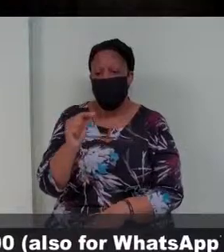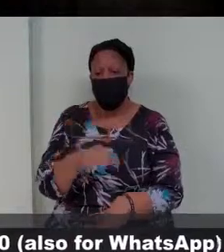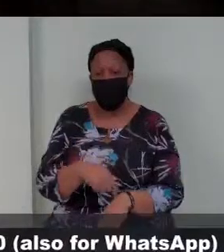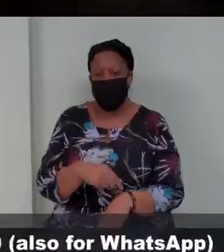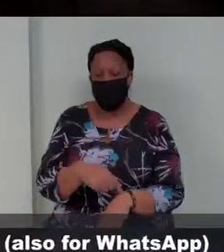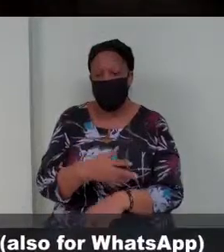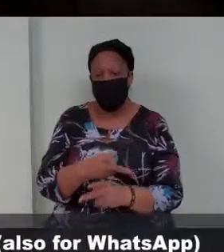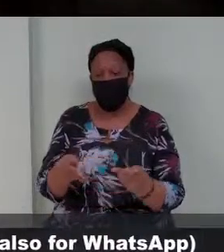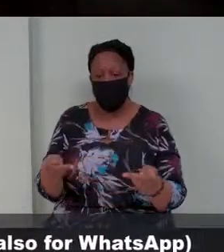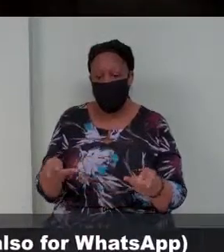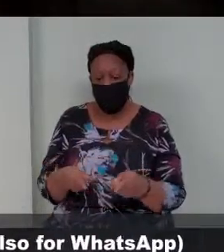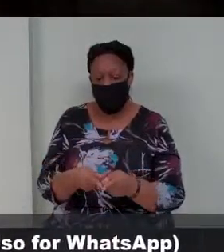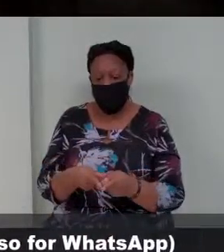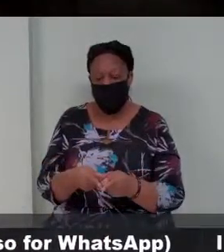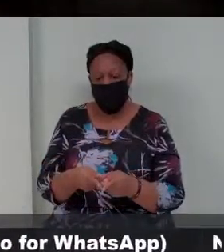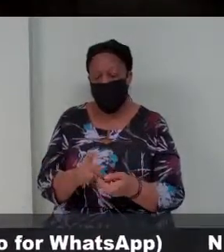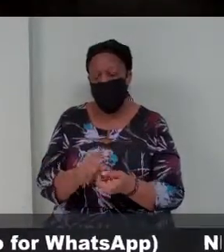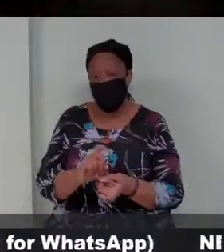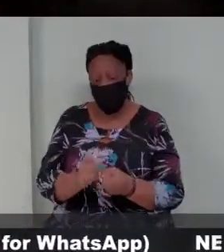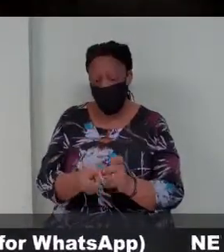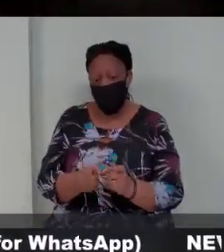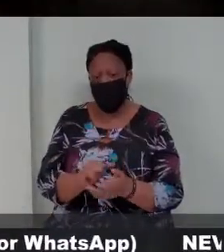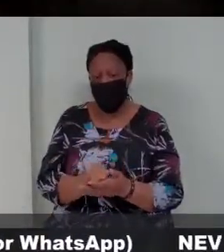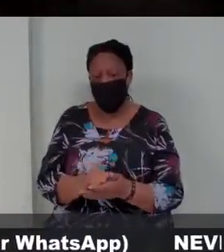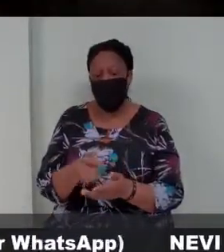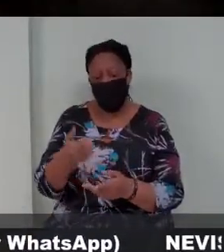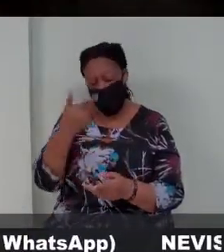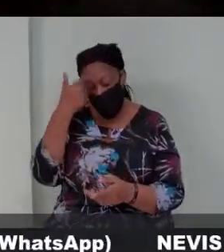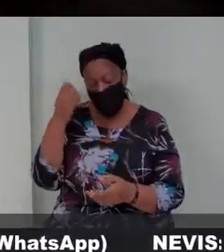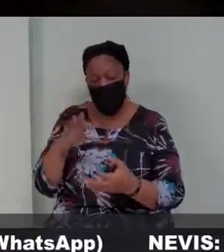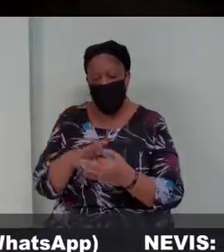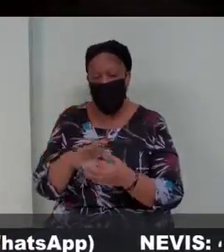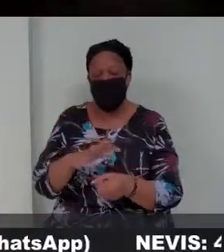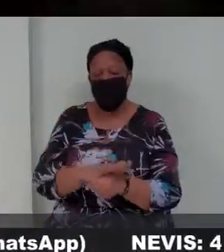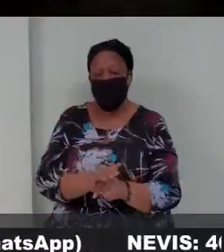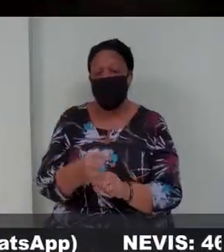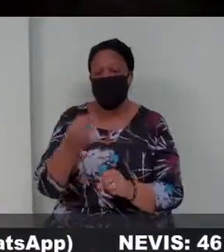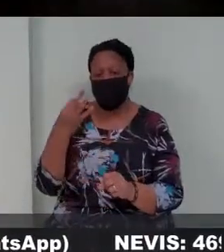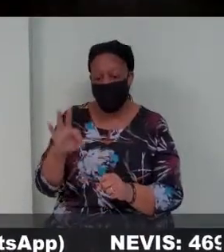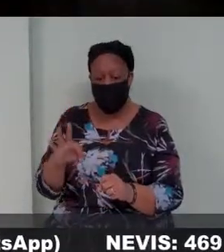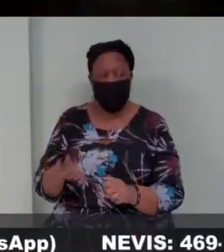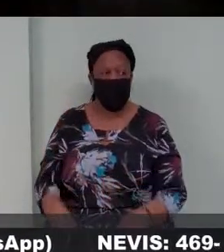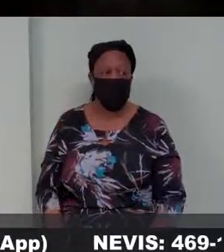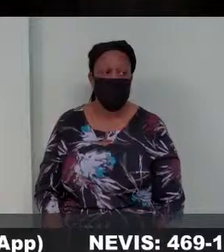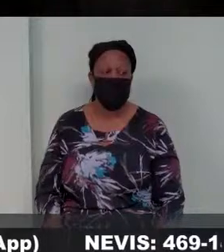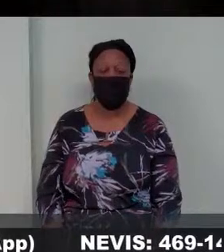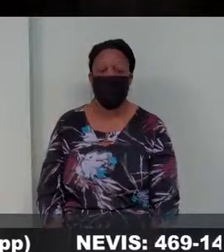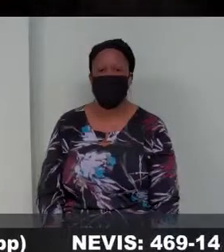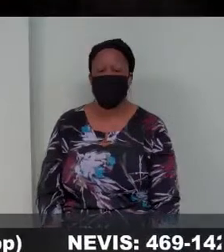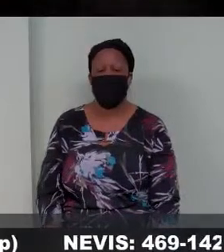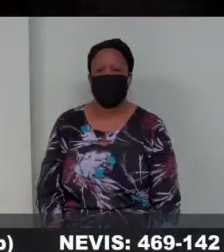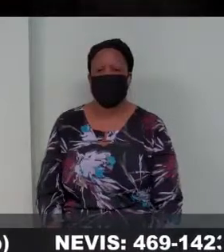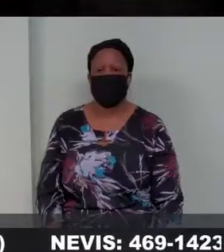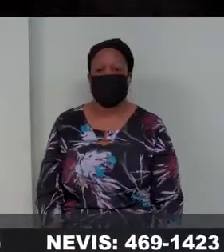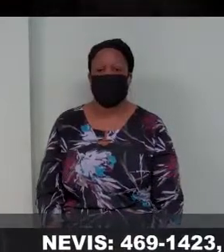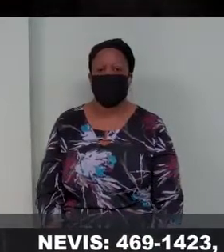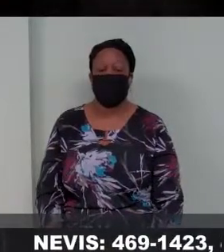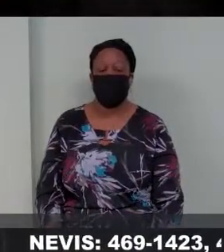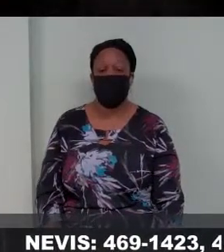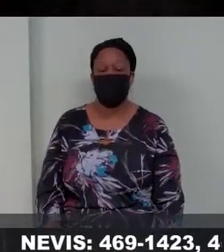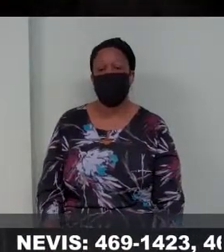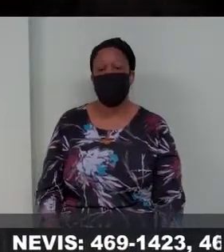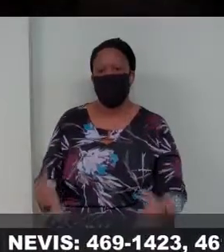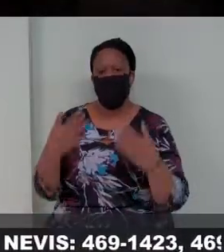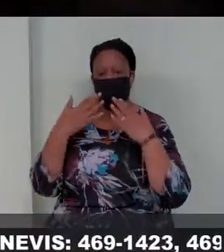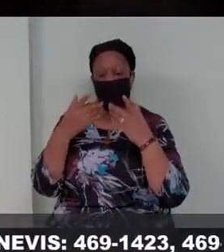modified because of the COVID-19 pandemic. Thank you, Dr. Austin. I also